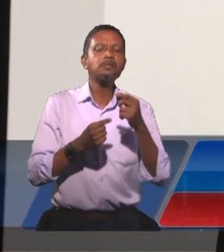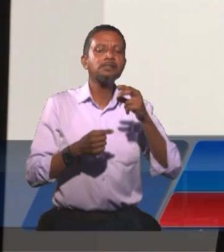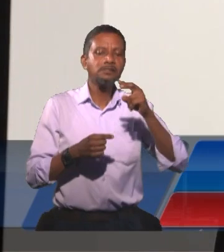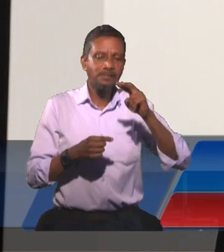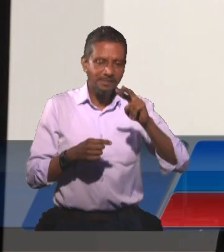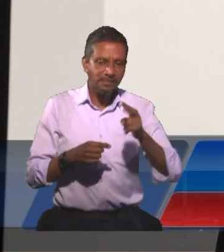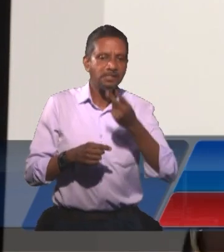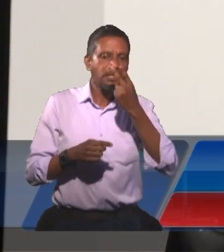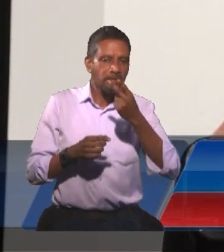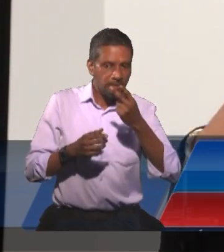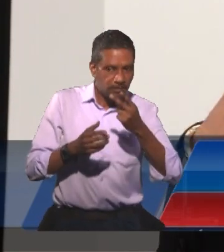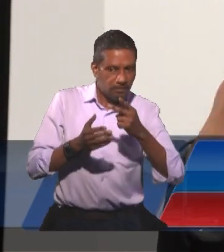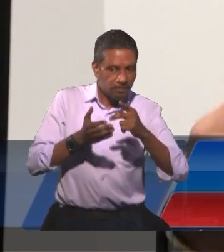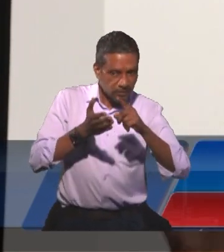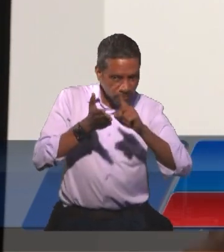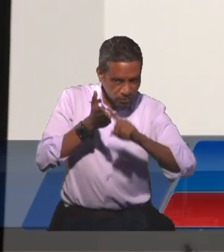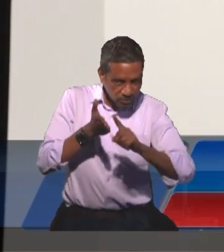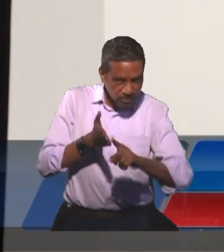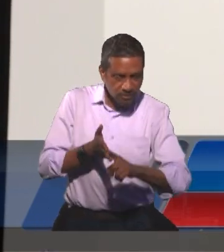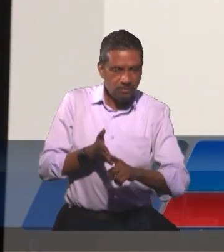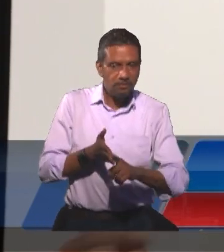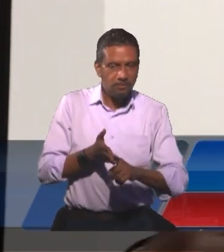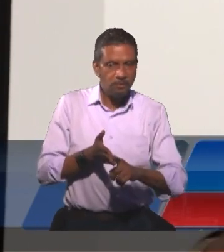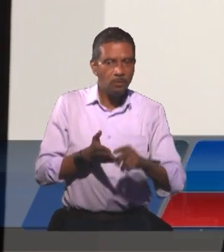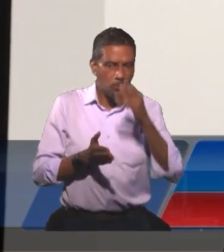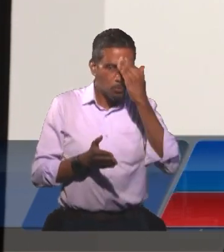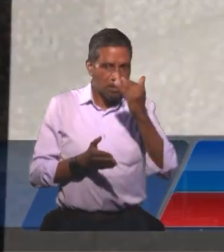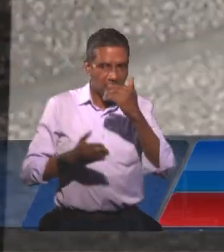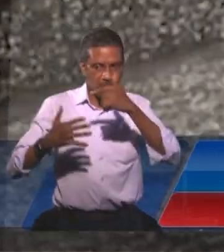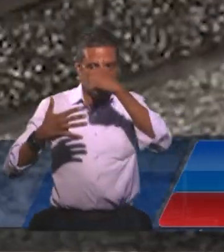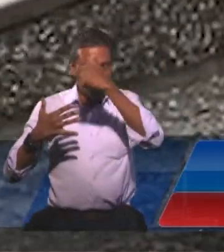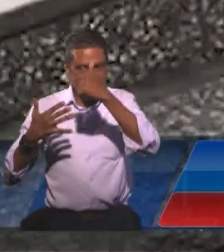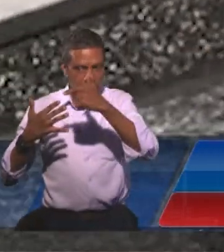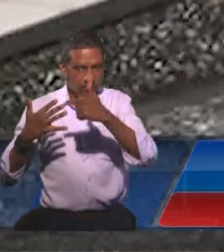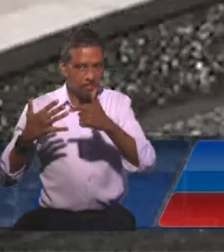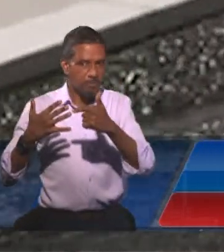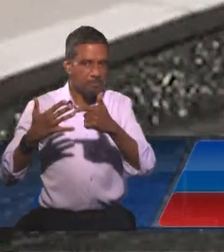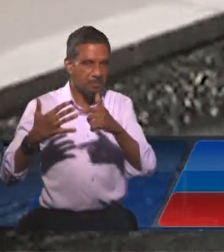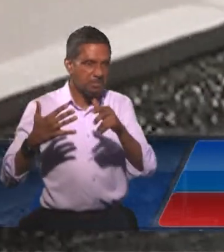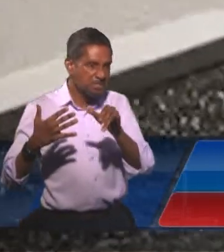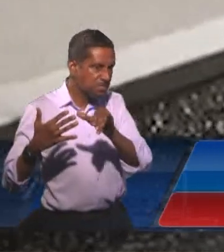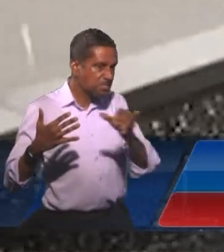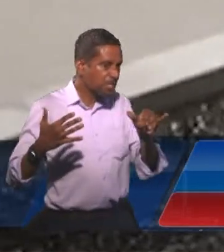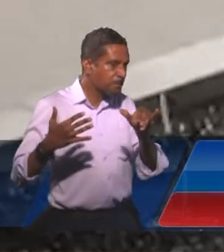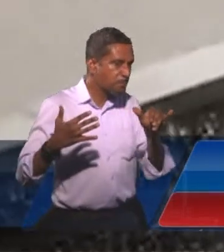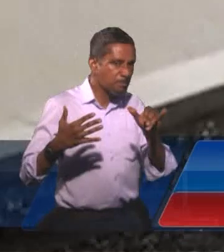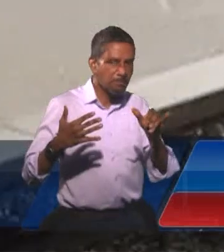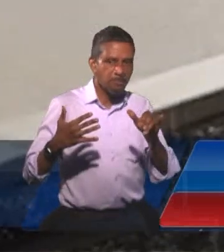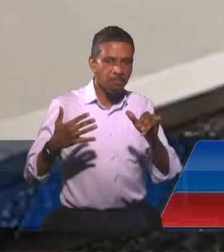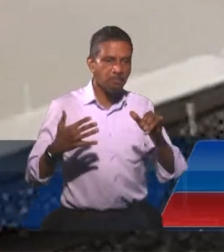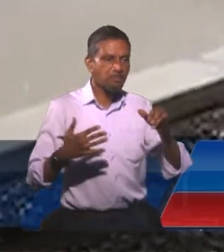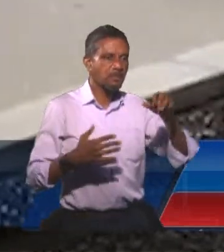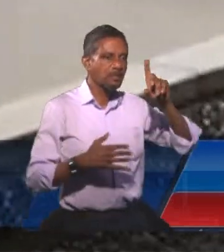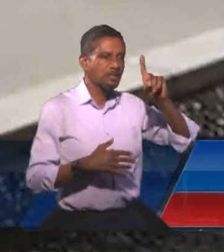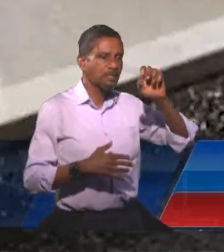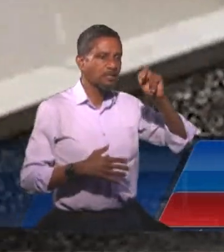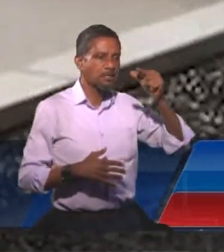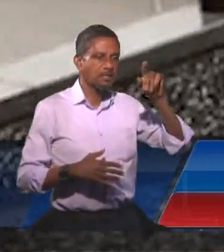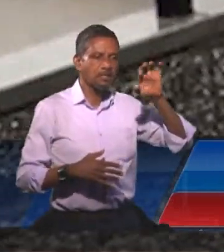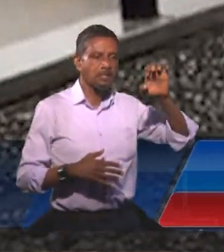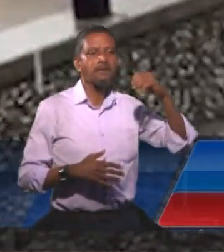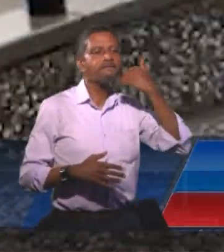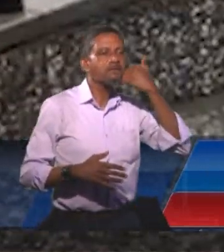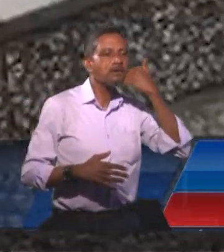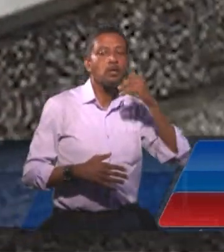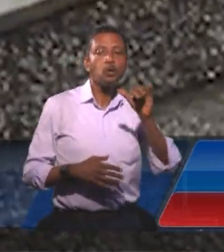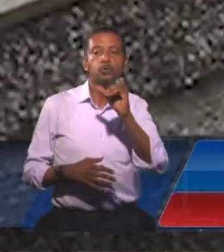because the signs and symptoms tend to be the same, they overlap. With recent events of flooding, Minister Dayal Singh